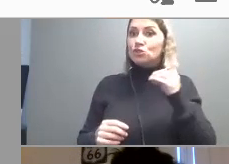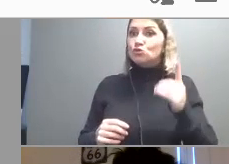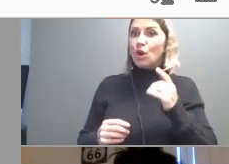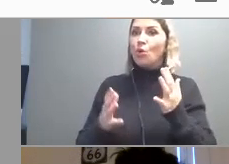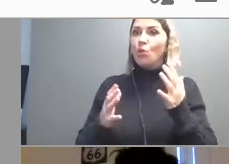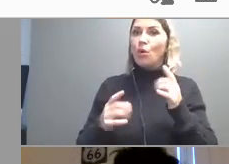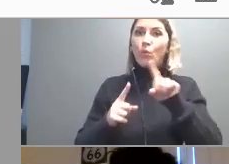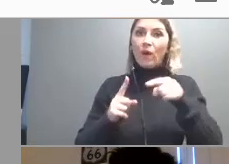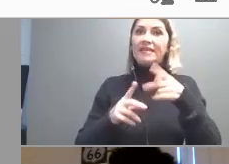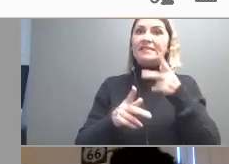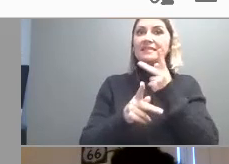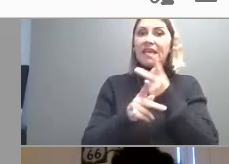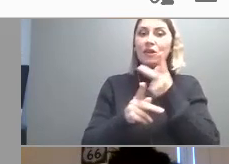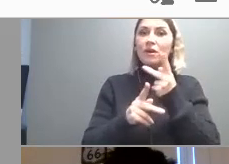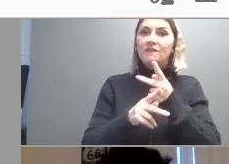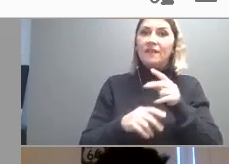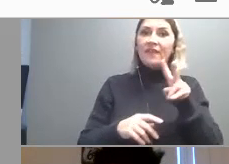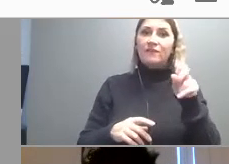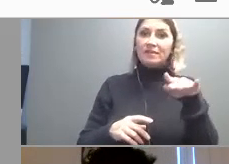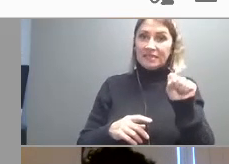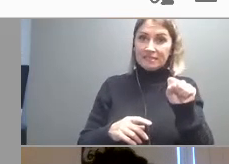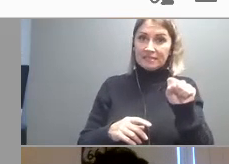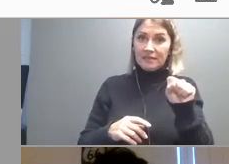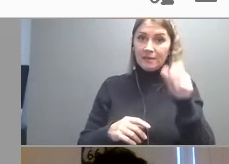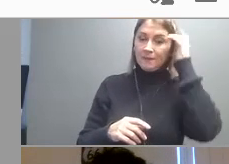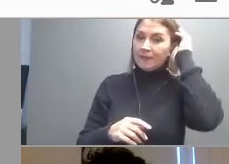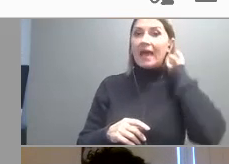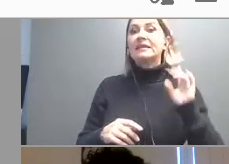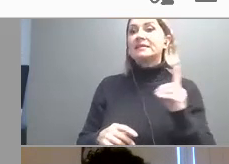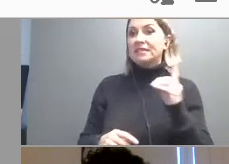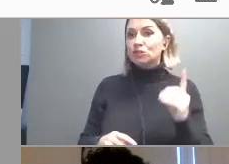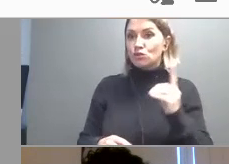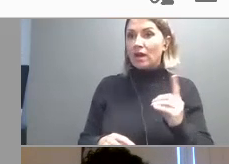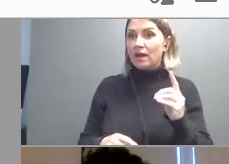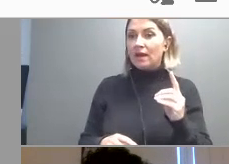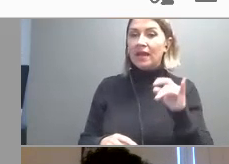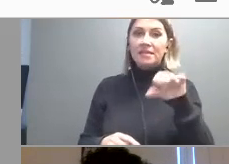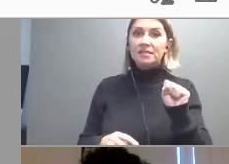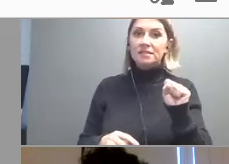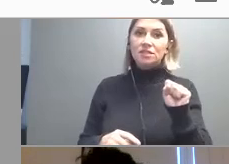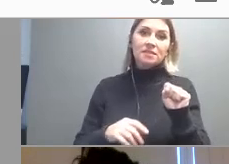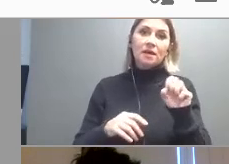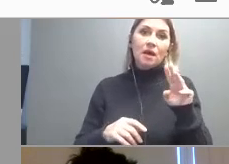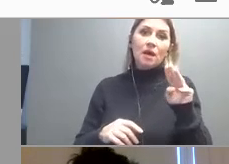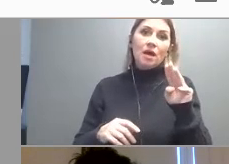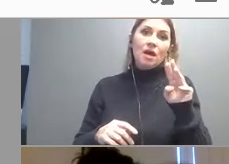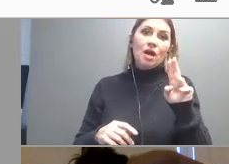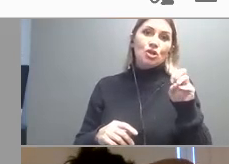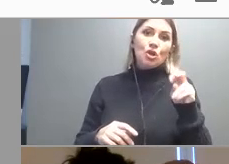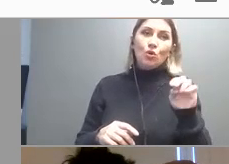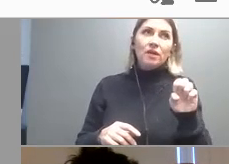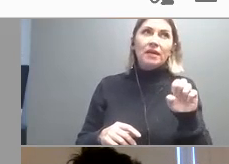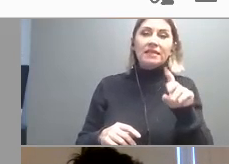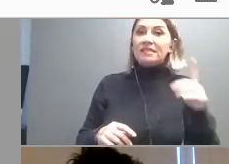takes care of a set of vertices, and since Dijkstra is just a more, so Dijkstra